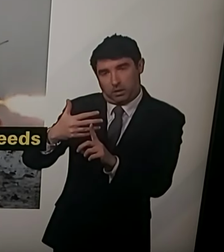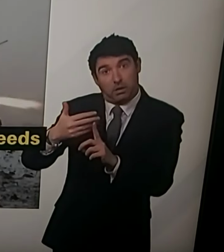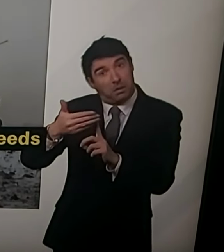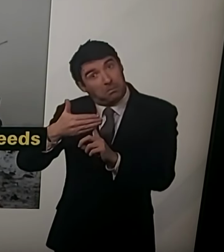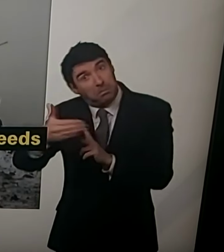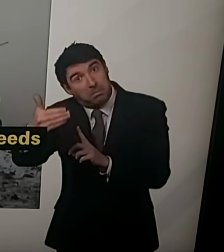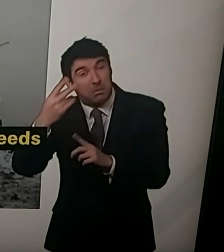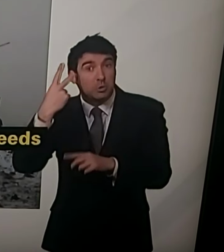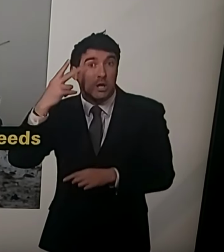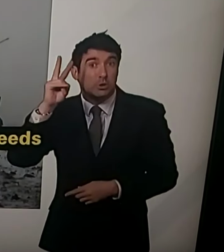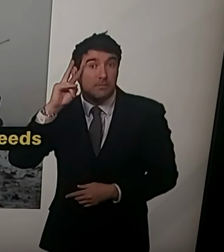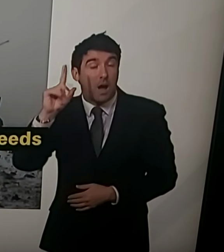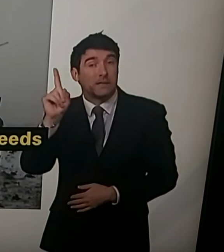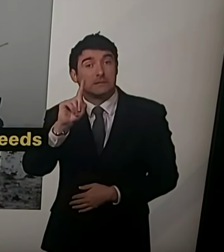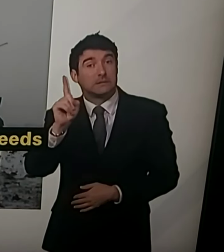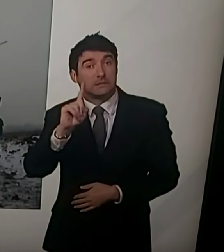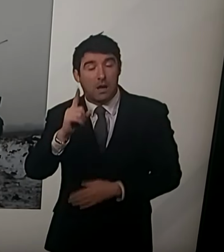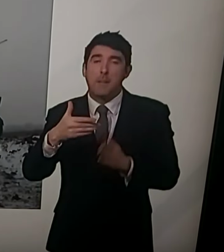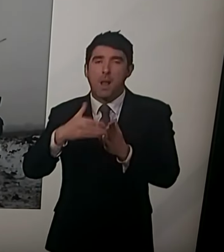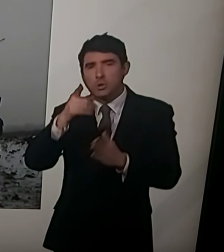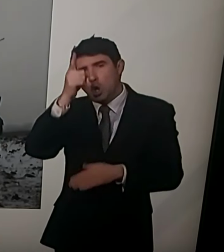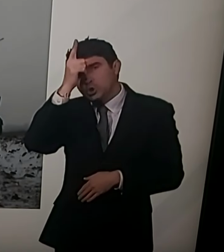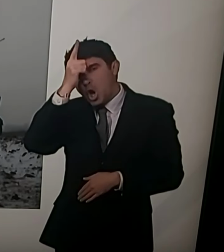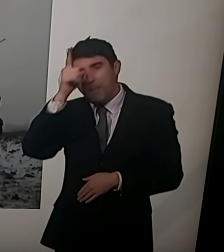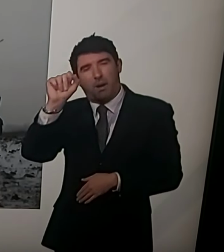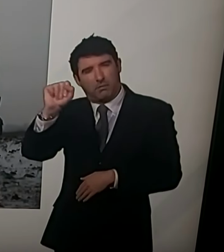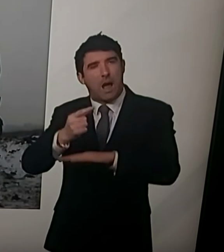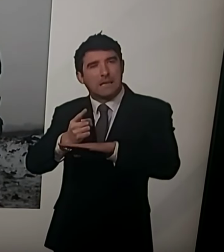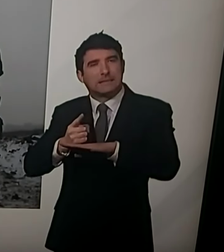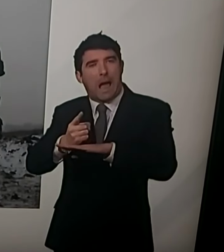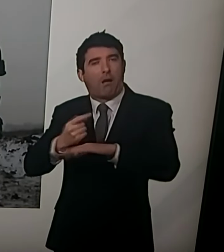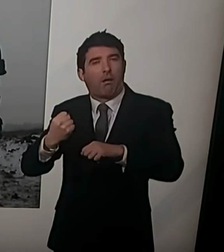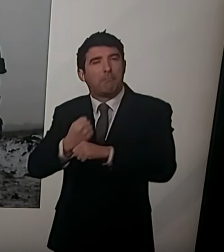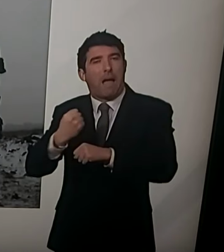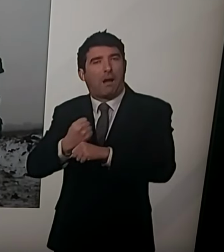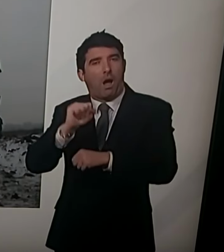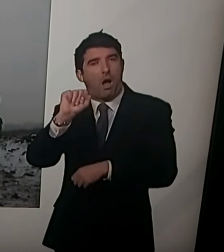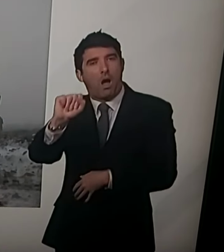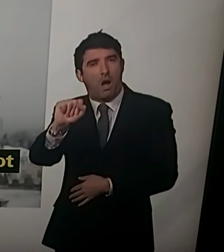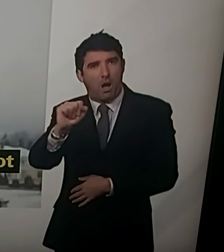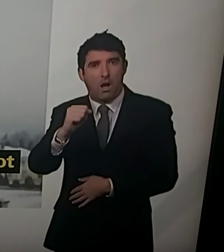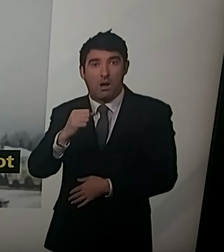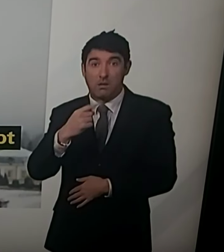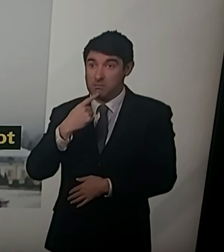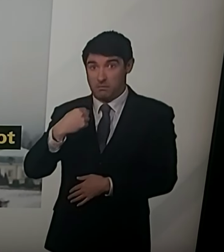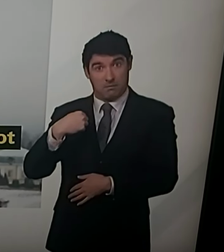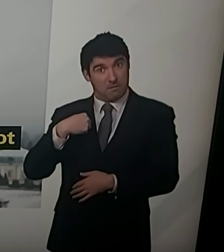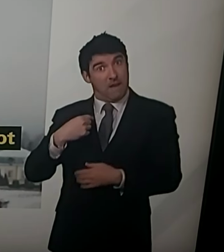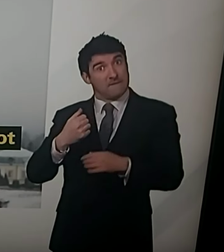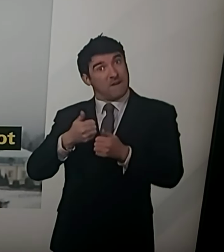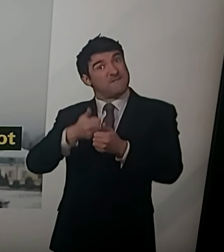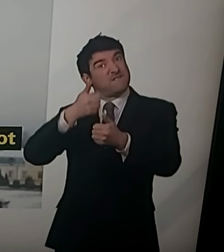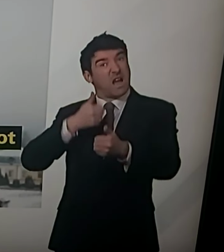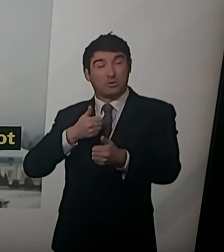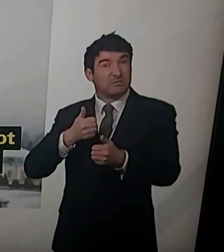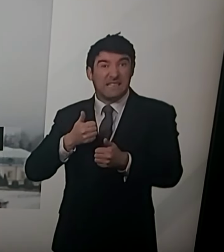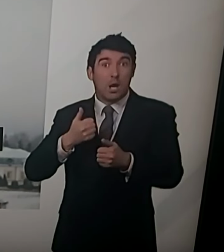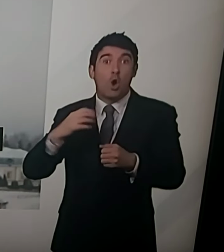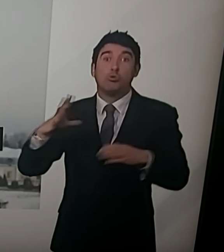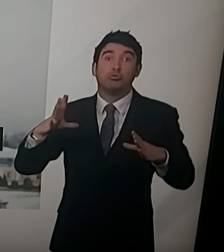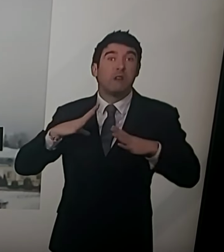that, Germany's main tank manufacturer has said that most in stock or in factory won't be ready